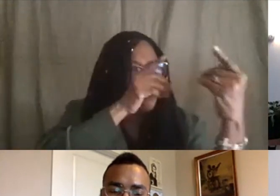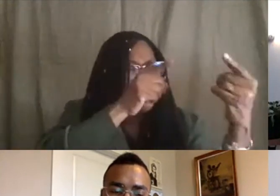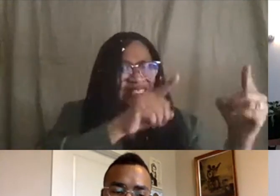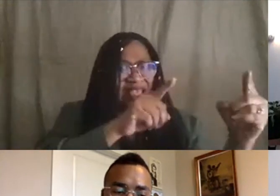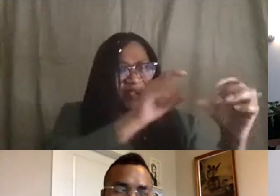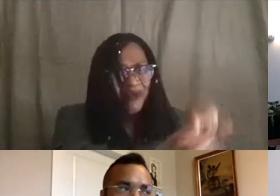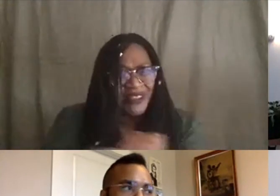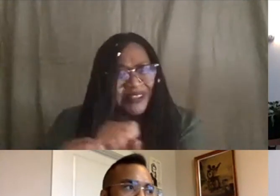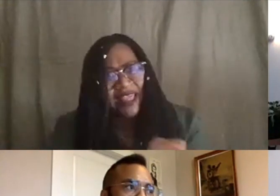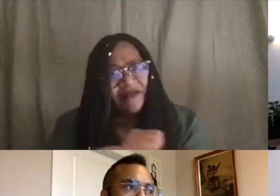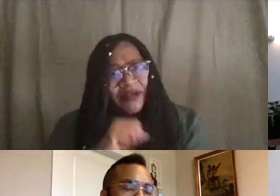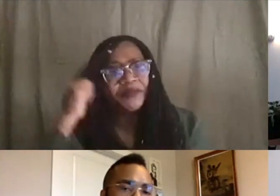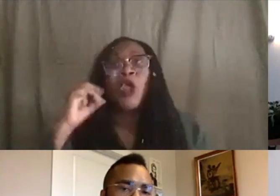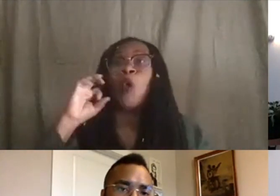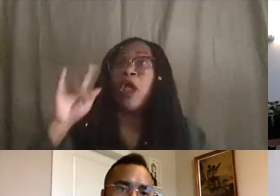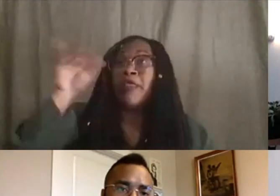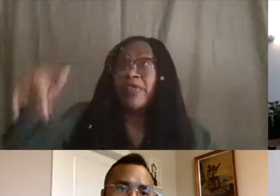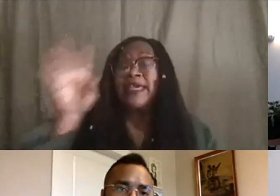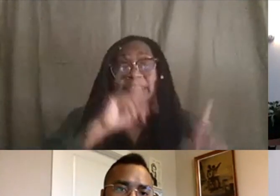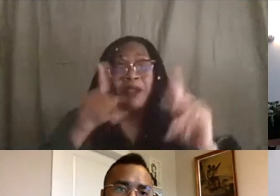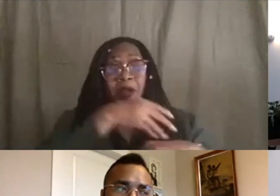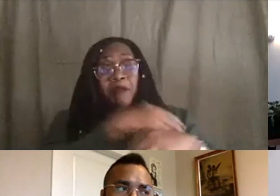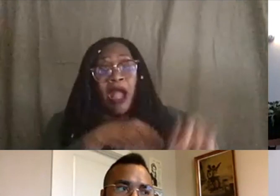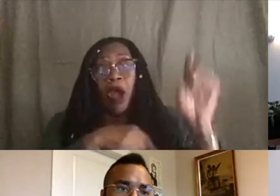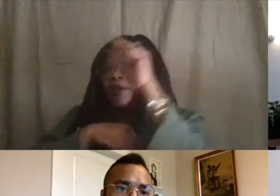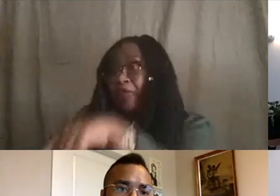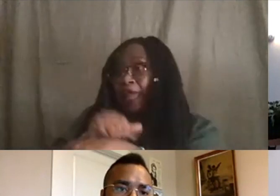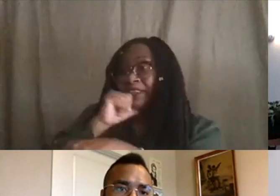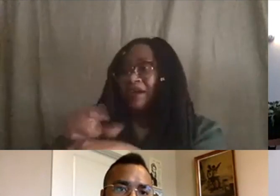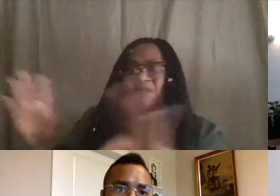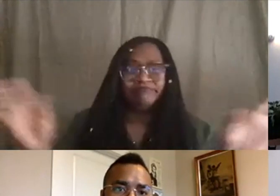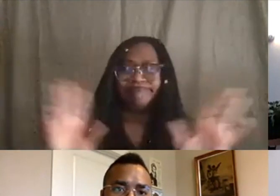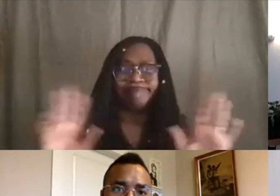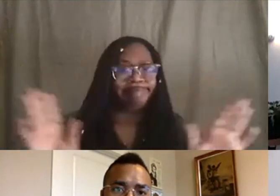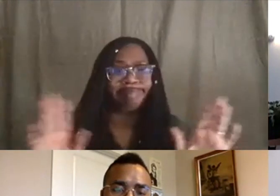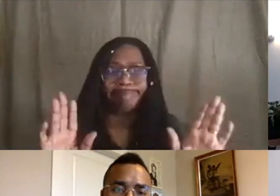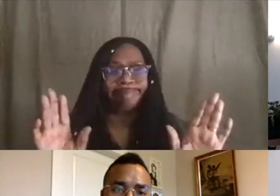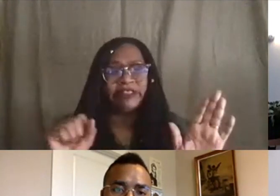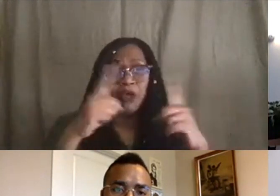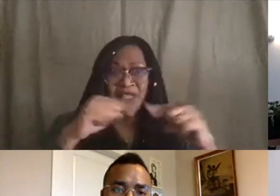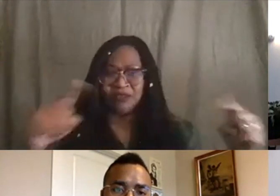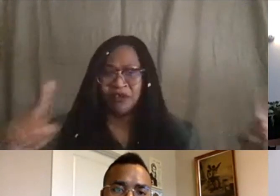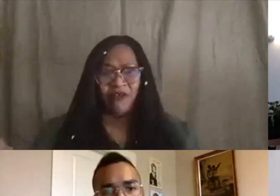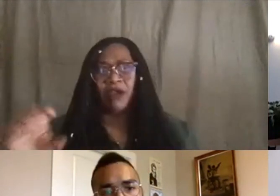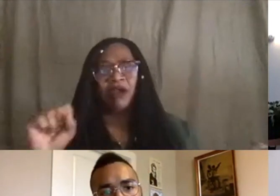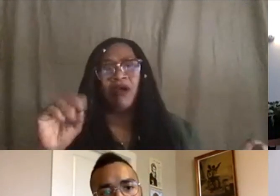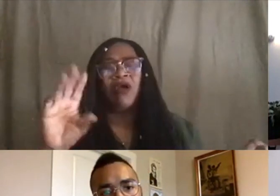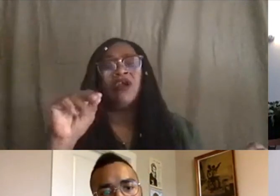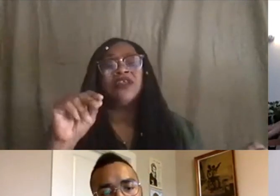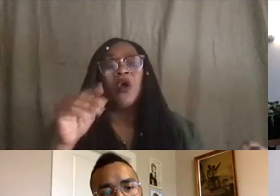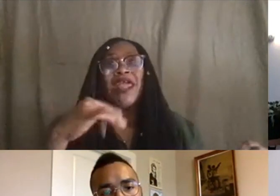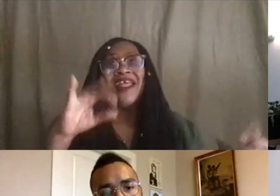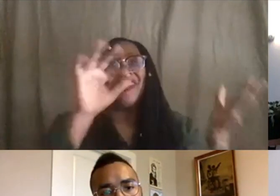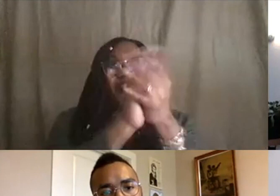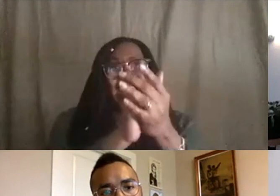not just like, well, these people have power and these ones don't, or they have a little bit more than you, and so forth. And I feel like, so in the institution, that